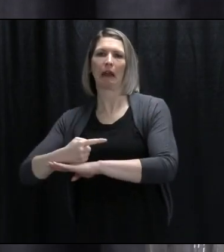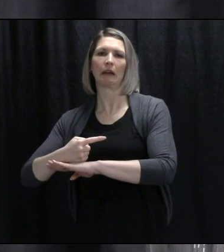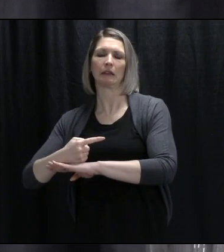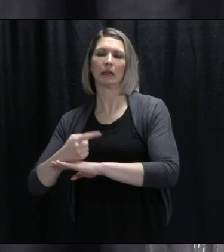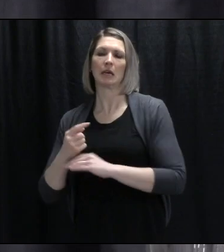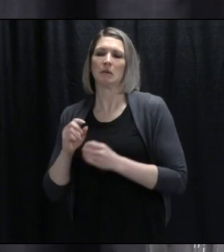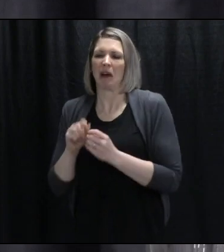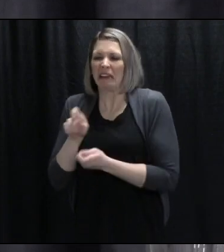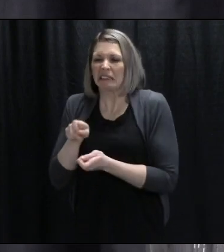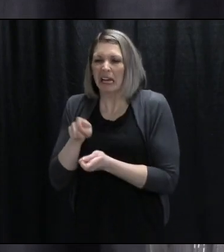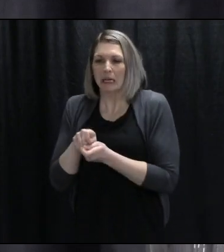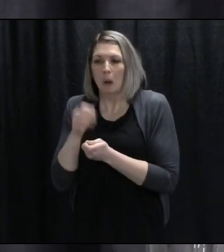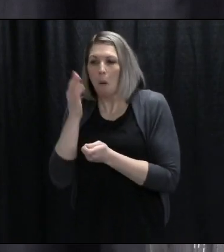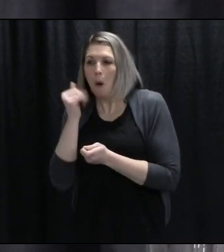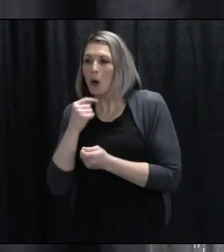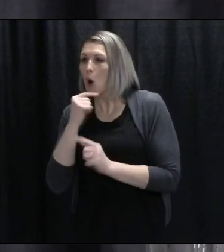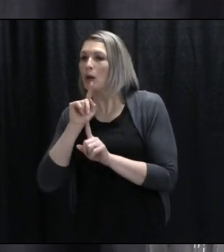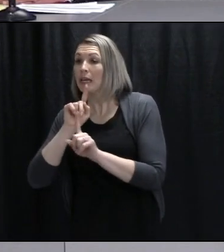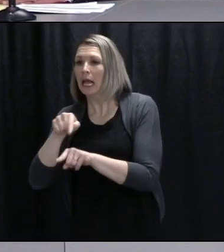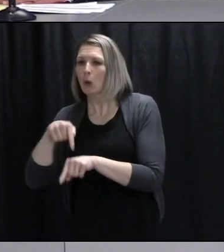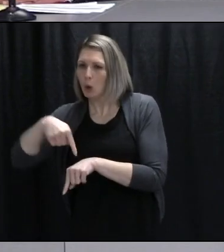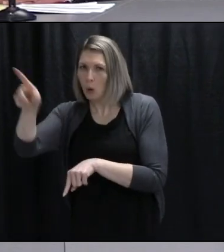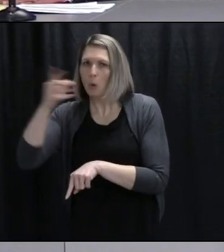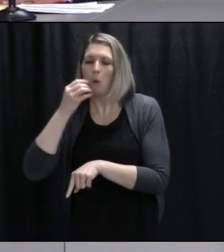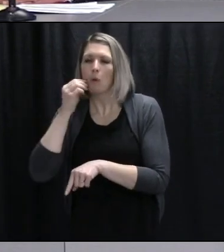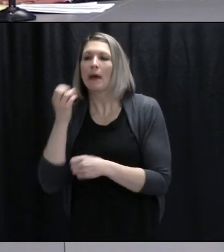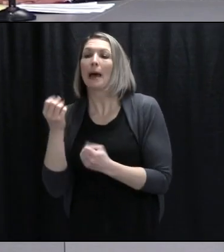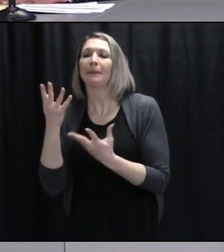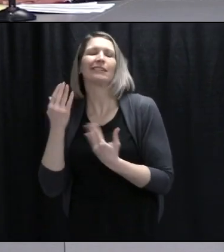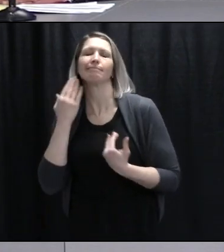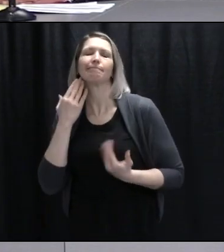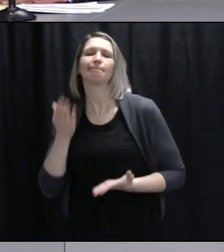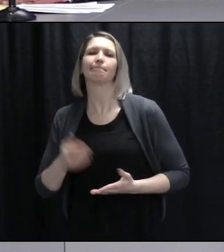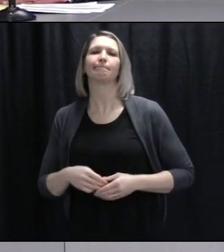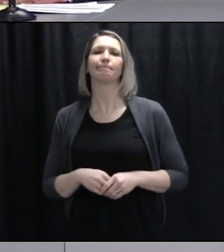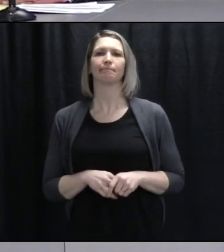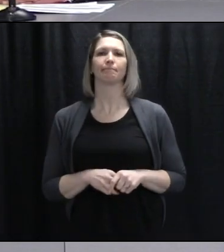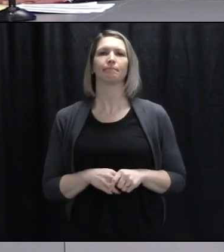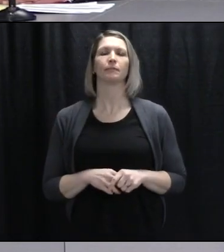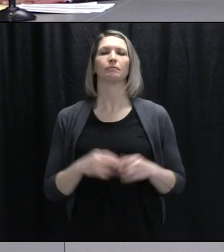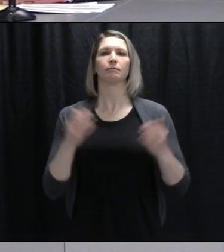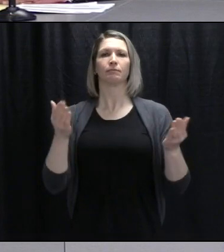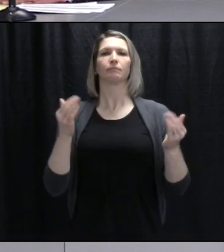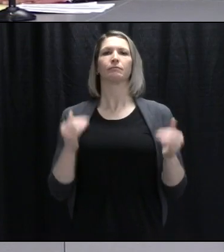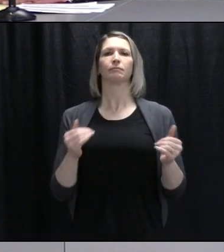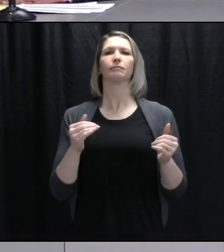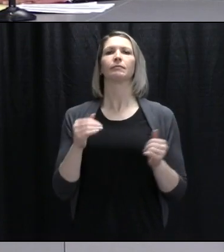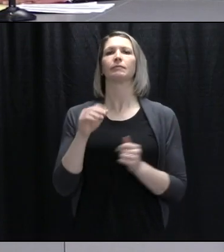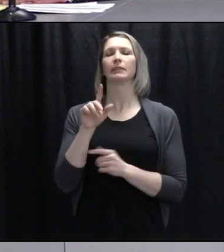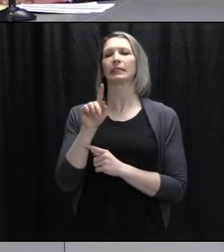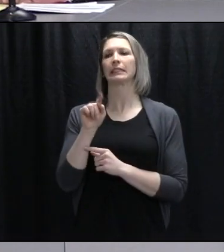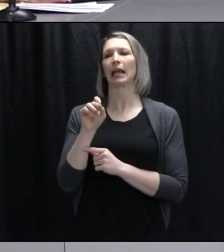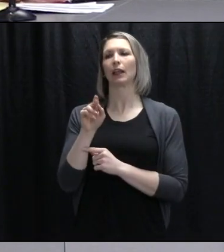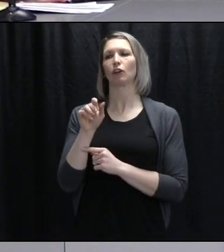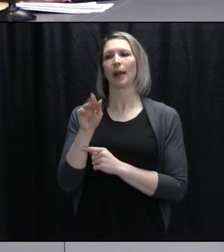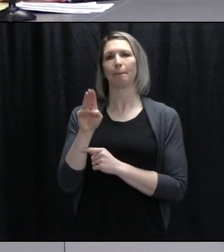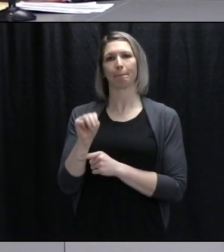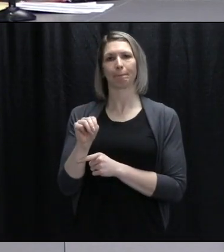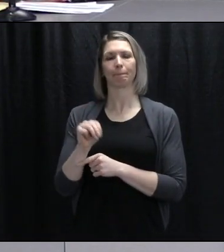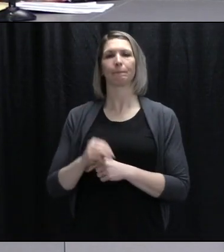Thank you. Our next questions are from Peter Jackson of the Telegram. Please press star 1.